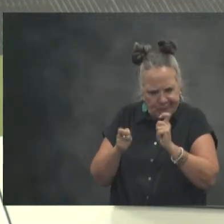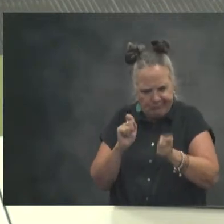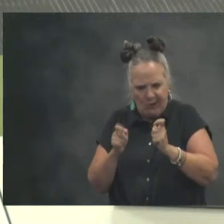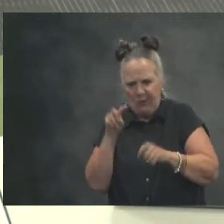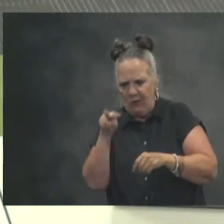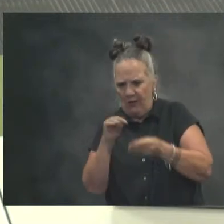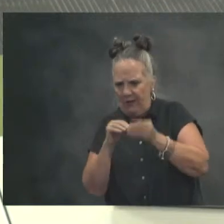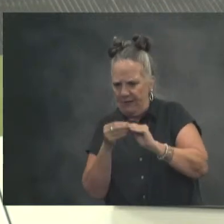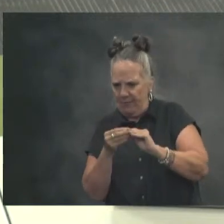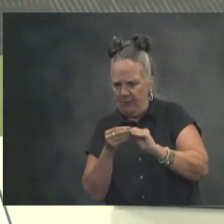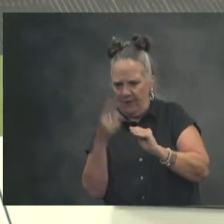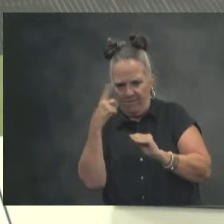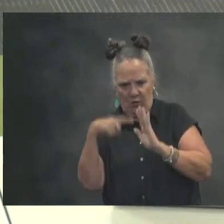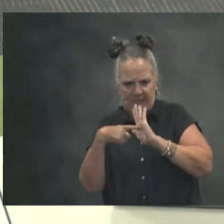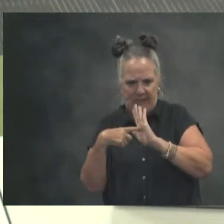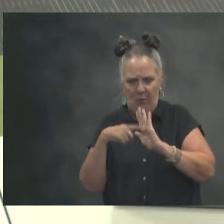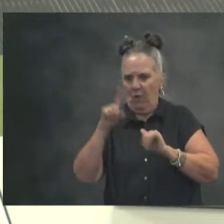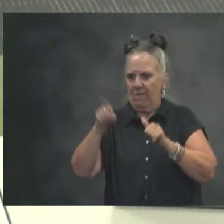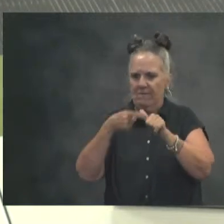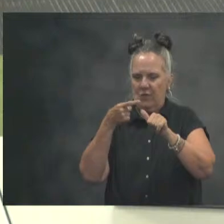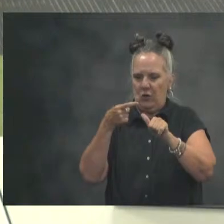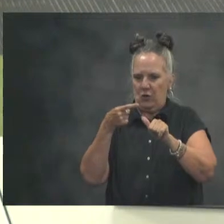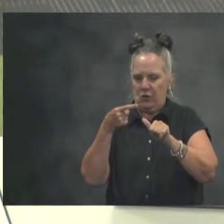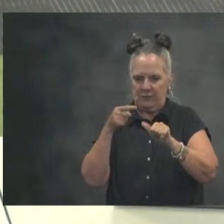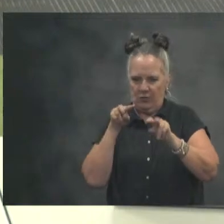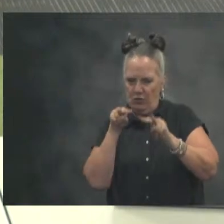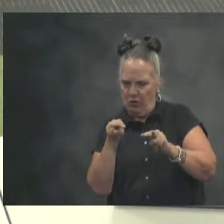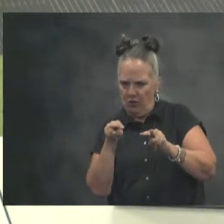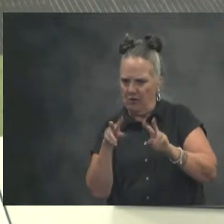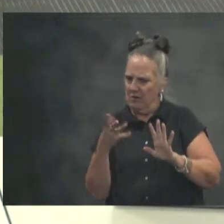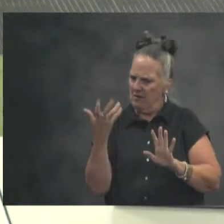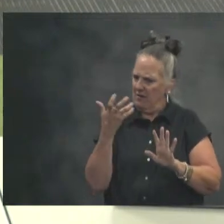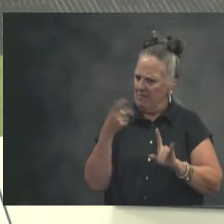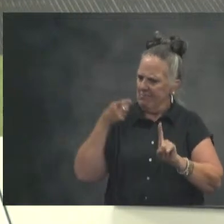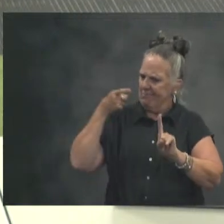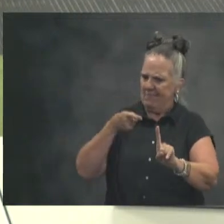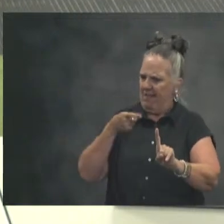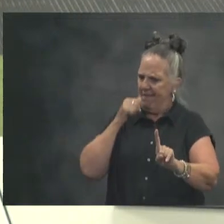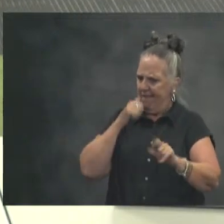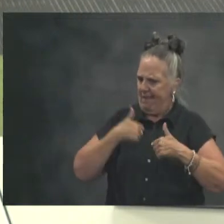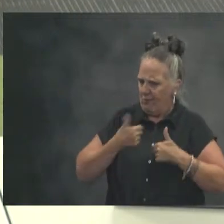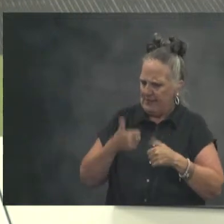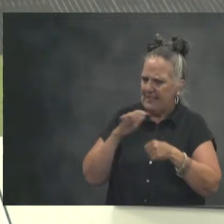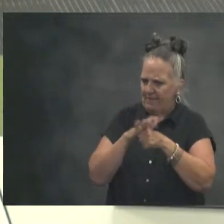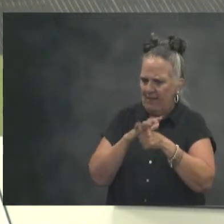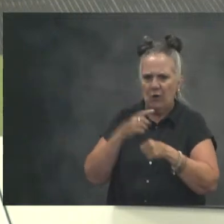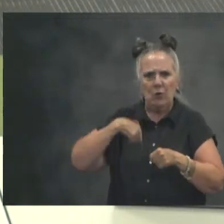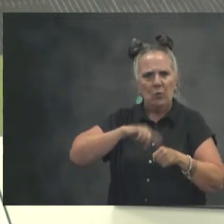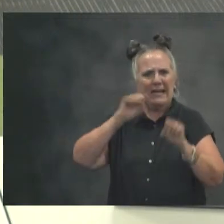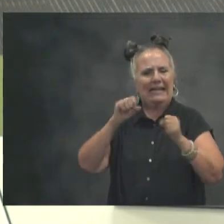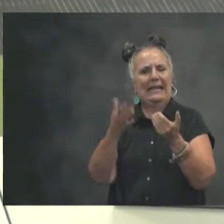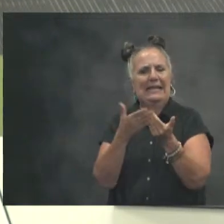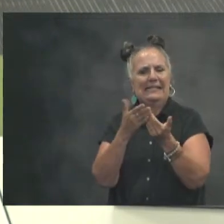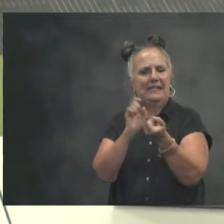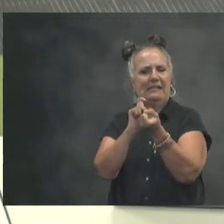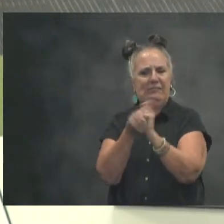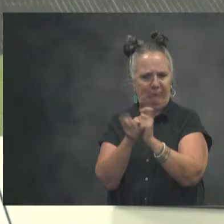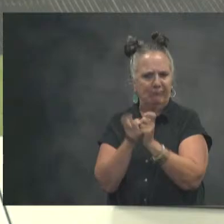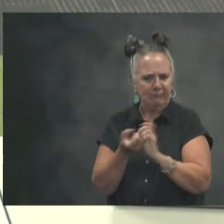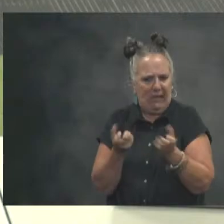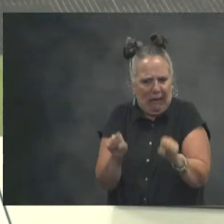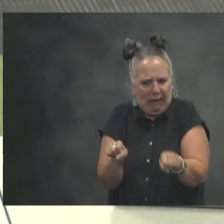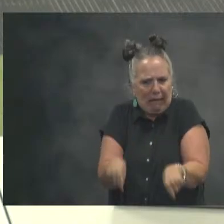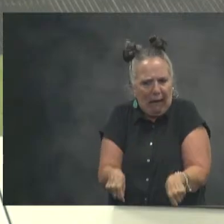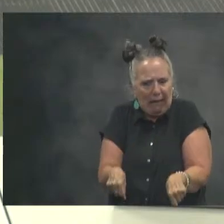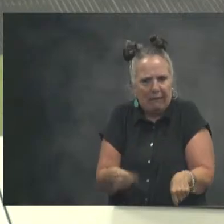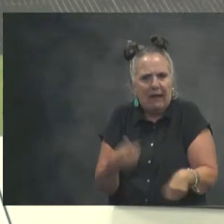numbers, if we take a look at the first review, and it looks like the target is not aggressive enough, then we can certainly make revisions to